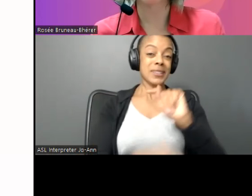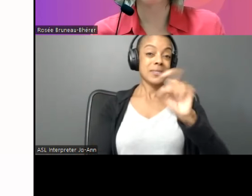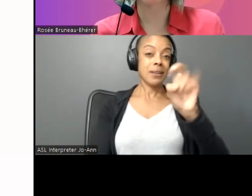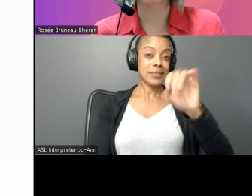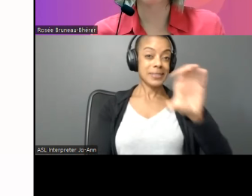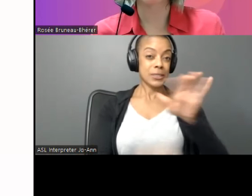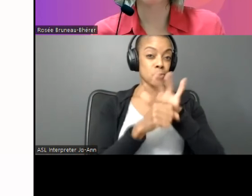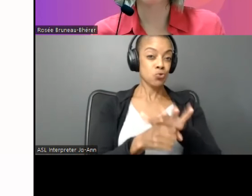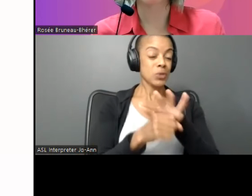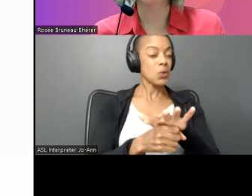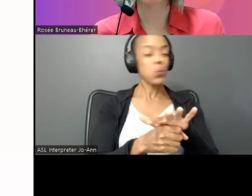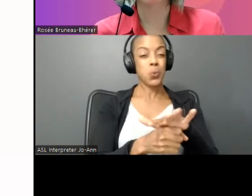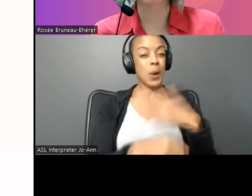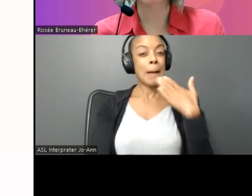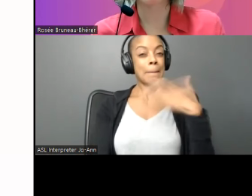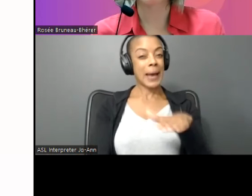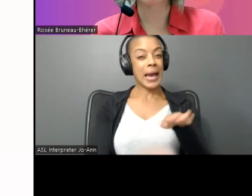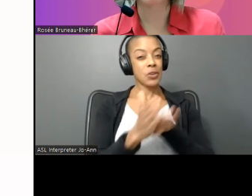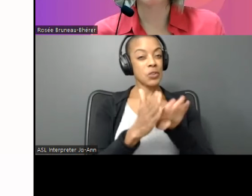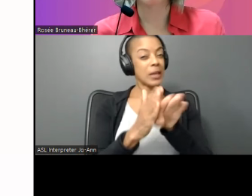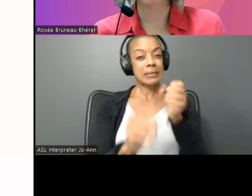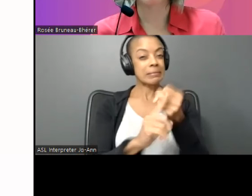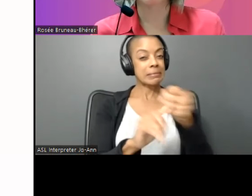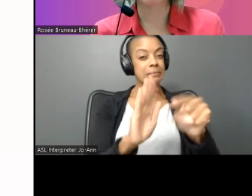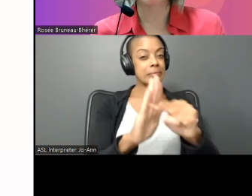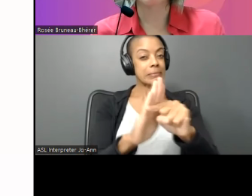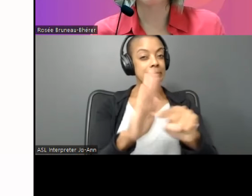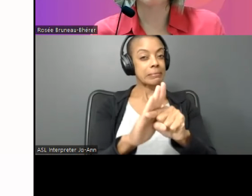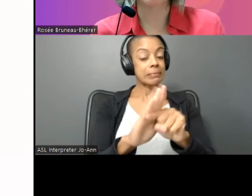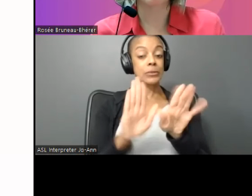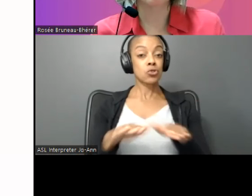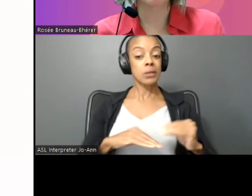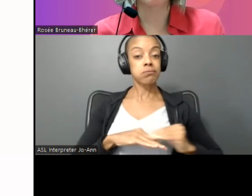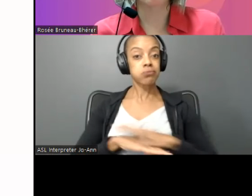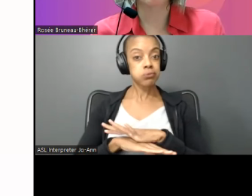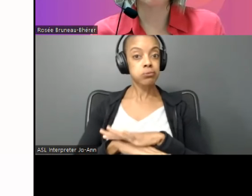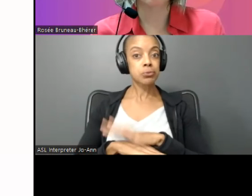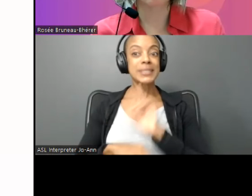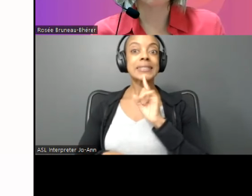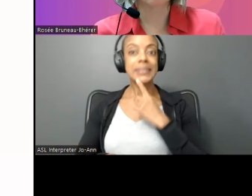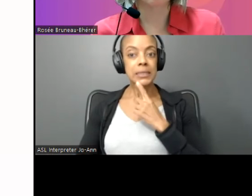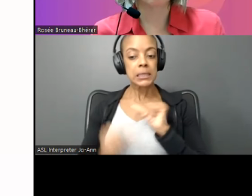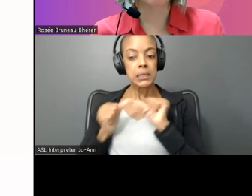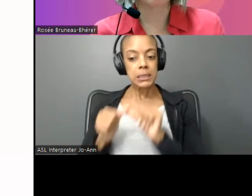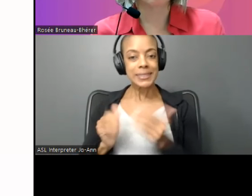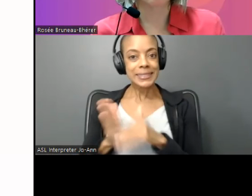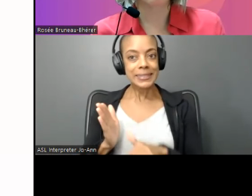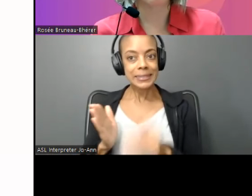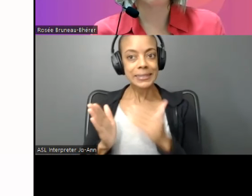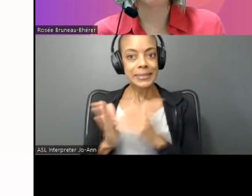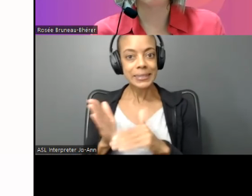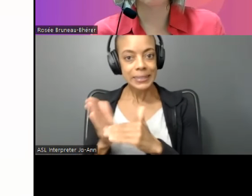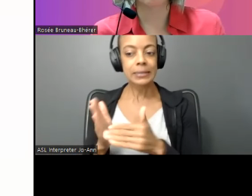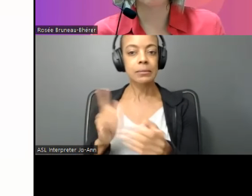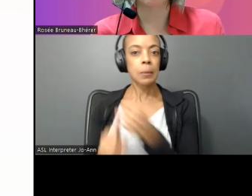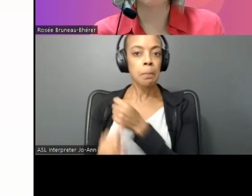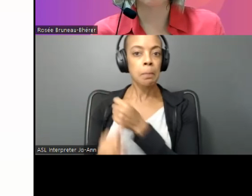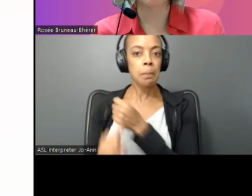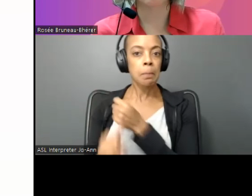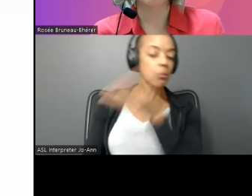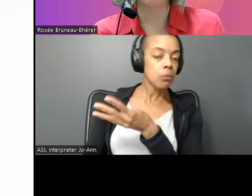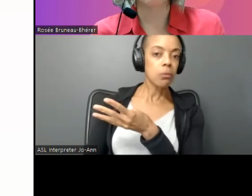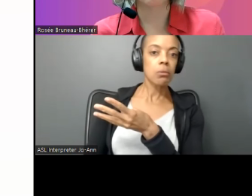is bad for brain development. If a child is exposed to serious ongoing hardships like abuse and neglect, and he